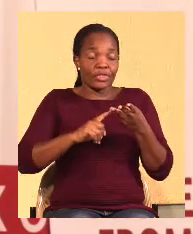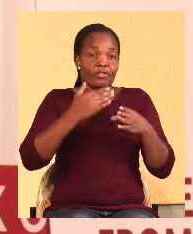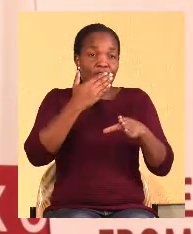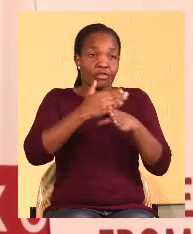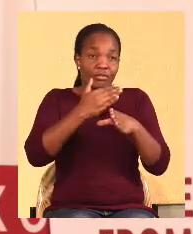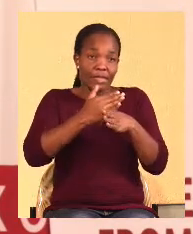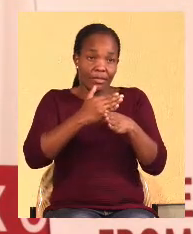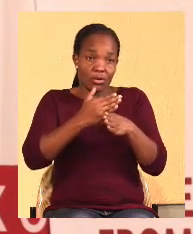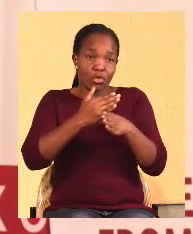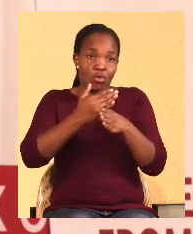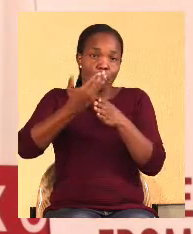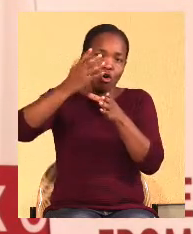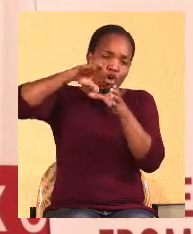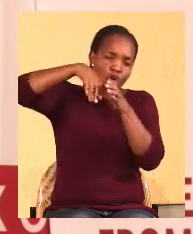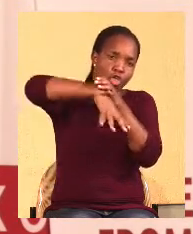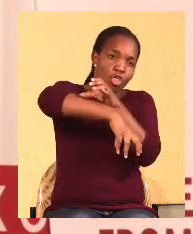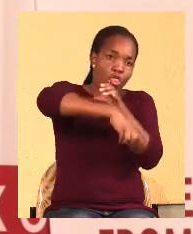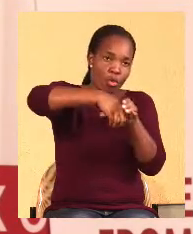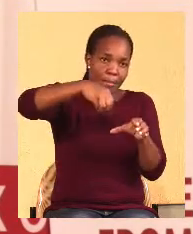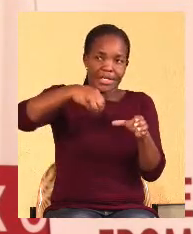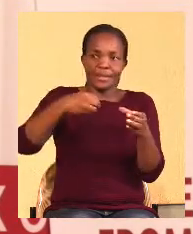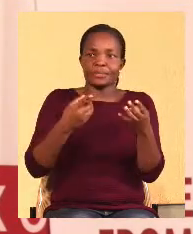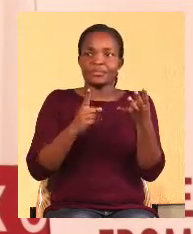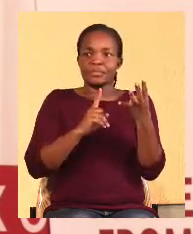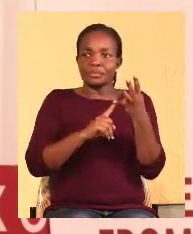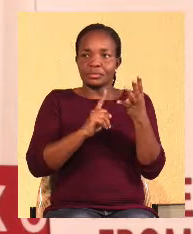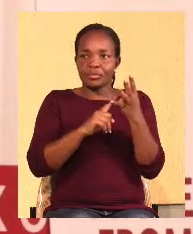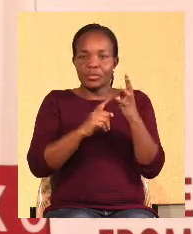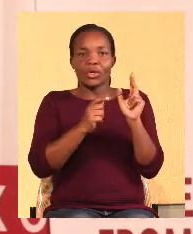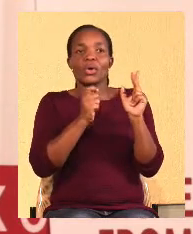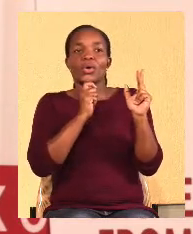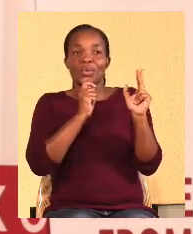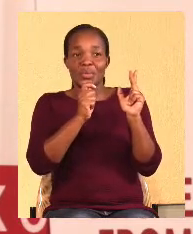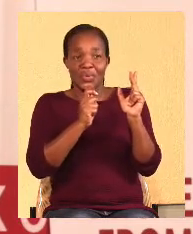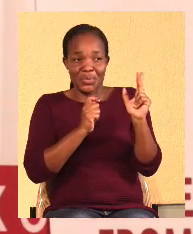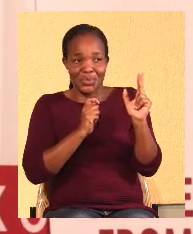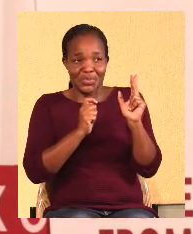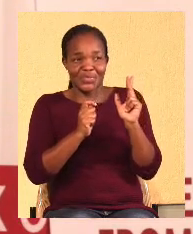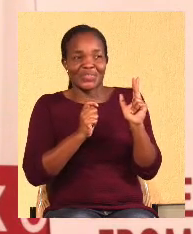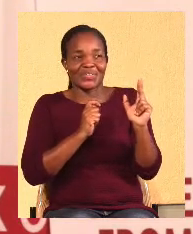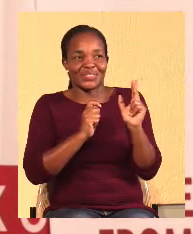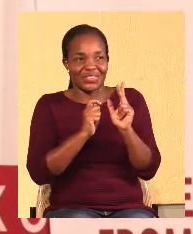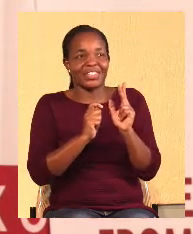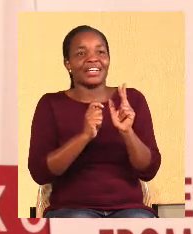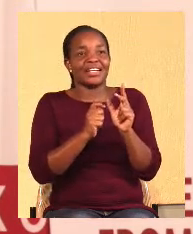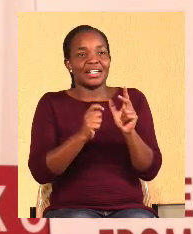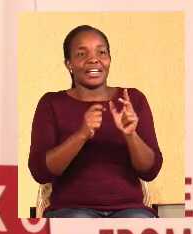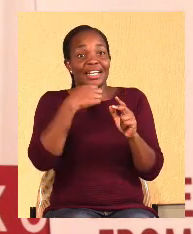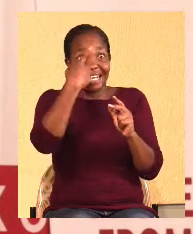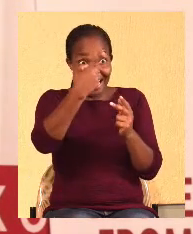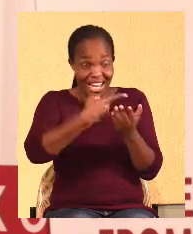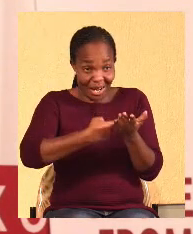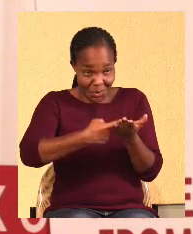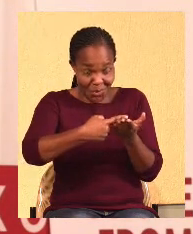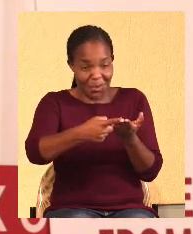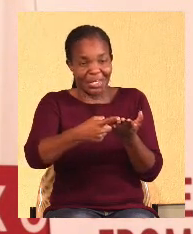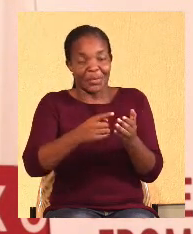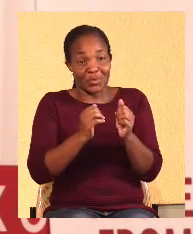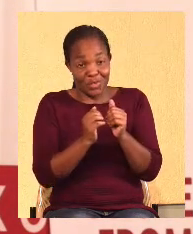will also include the journalists. So by next week, we